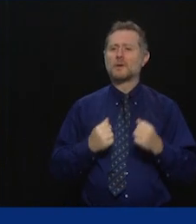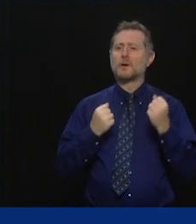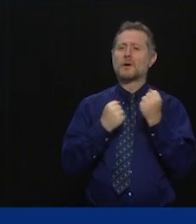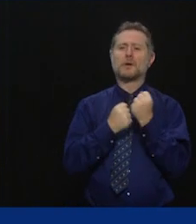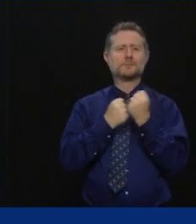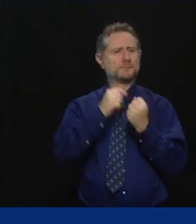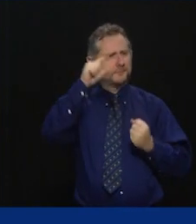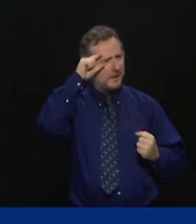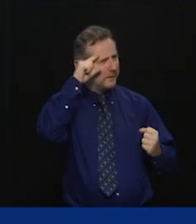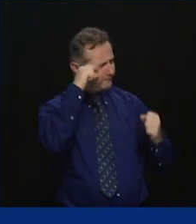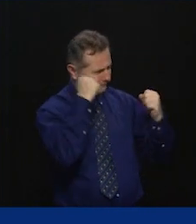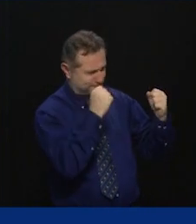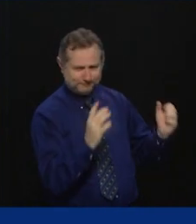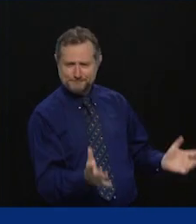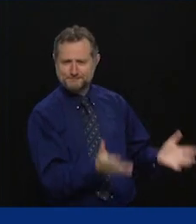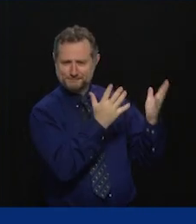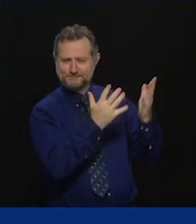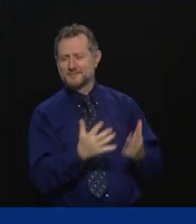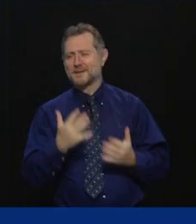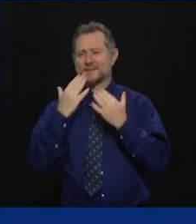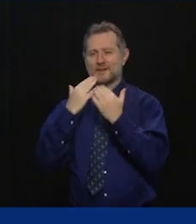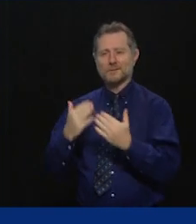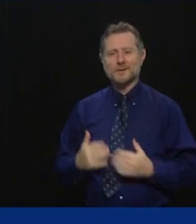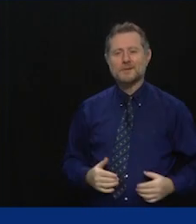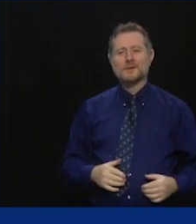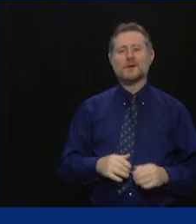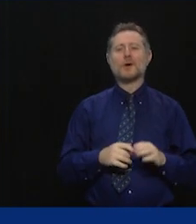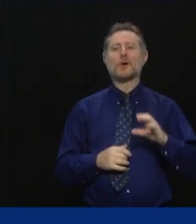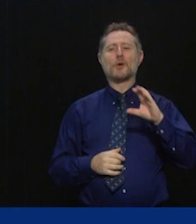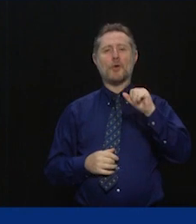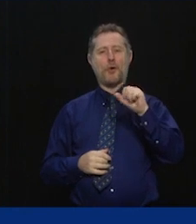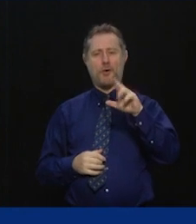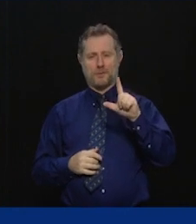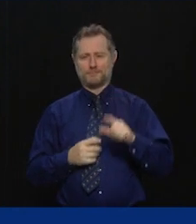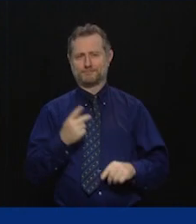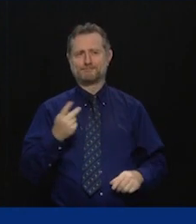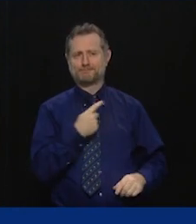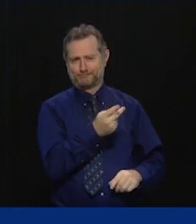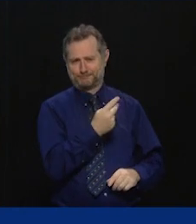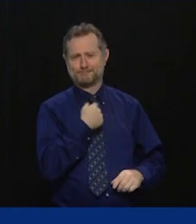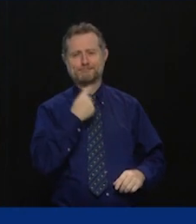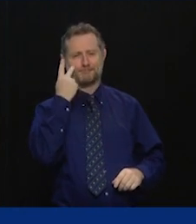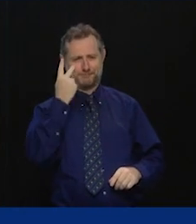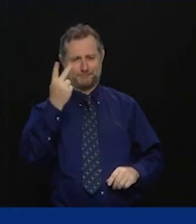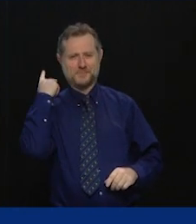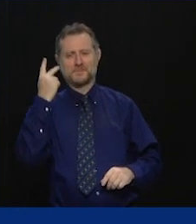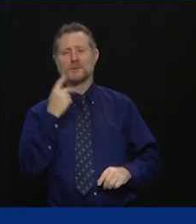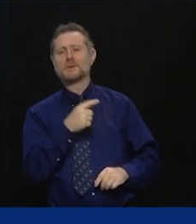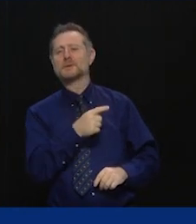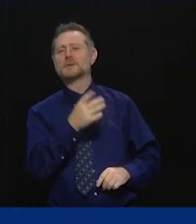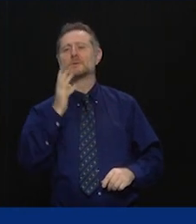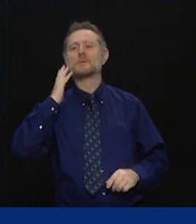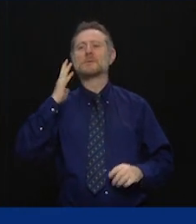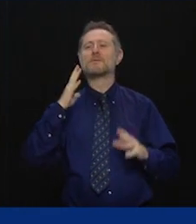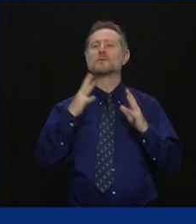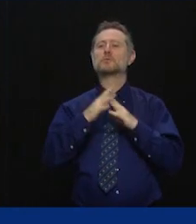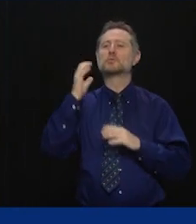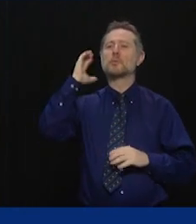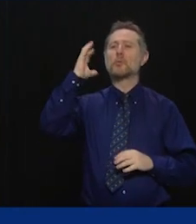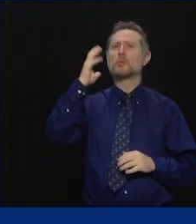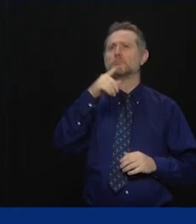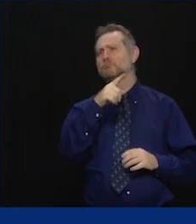well said. Thank you, Sean. And Carl and I had a little walk down memory lane about a particular Super Bowl a few years back, and I think we're okay now,